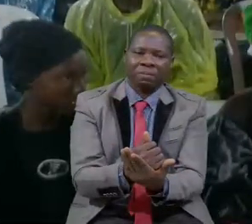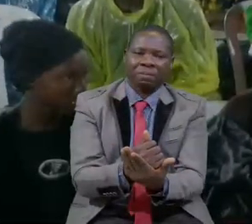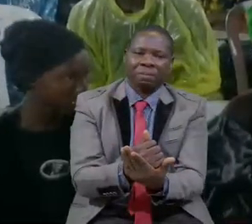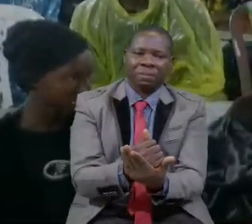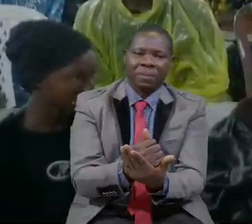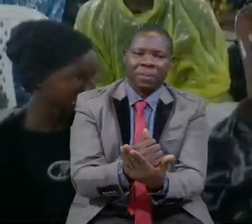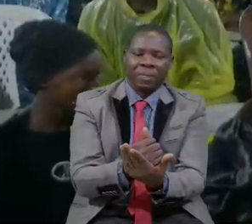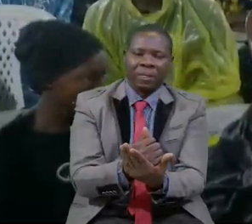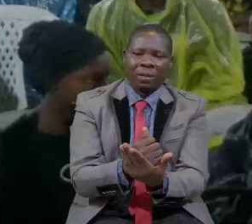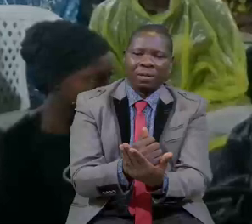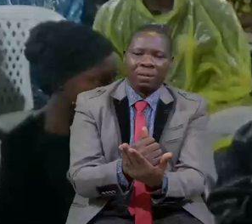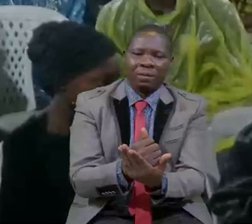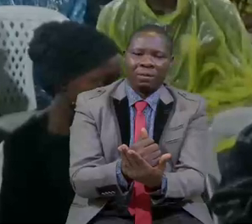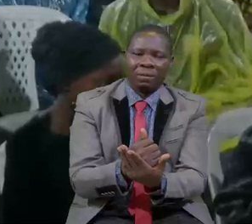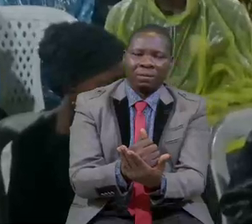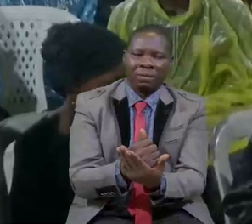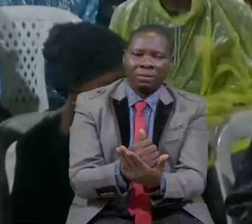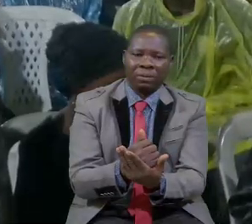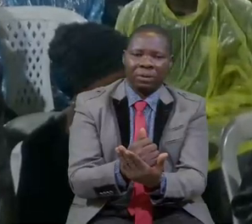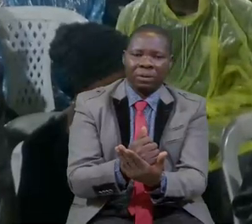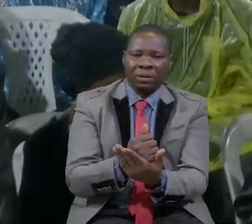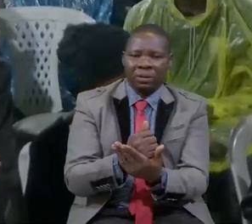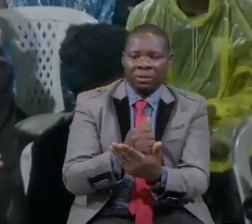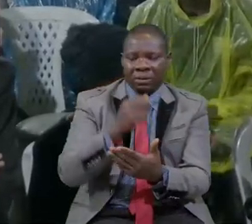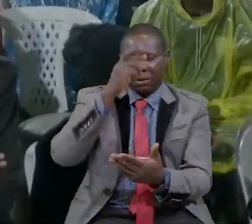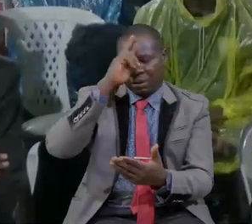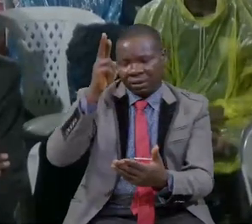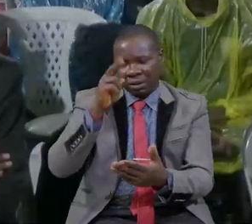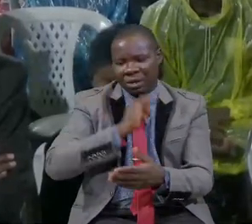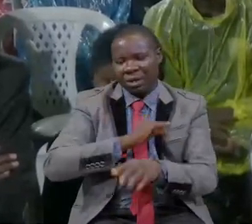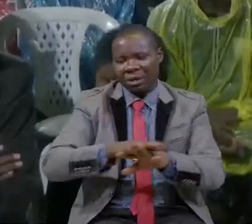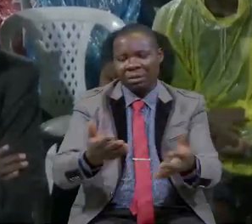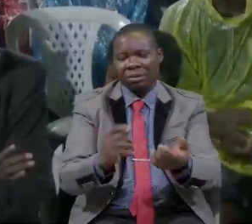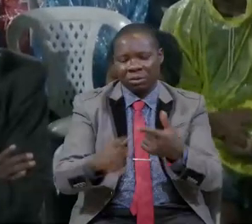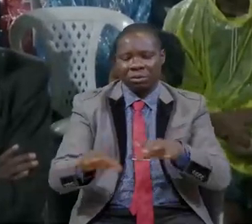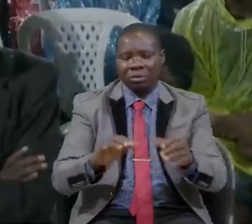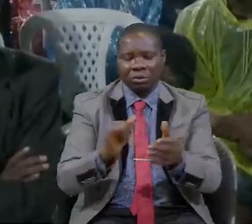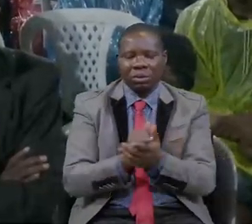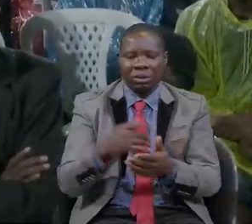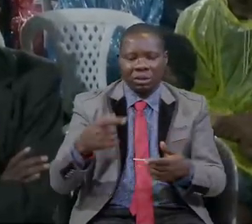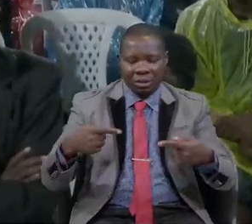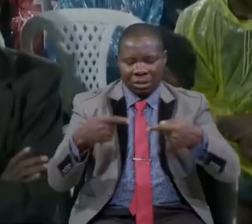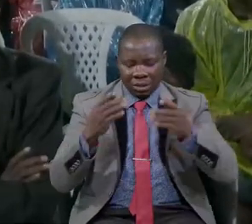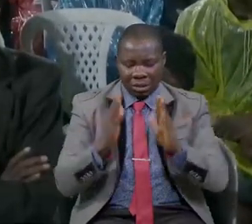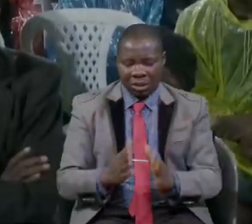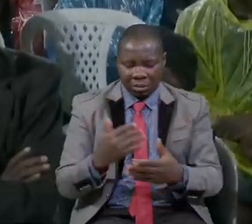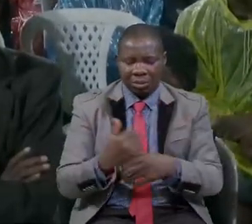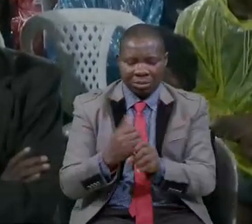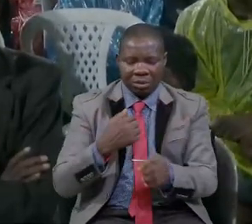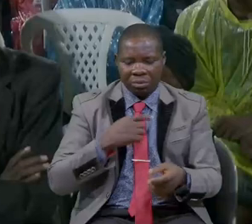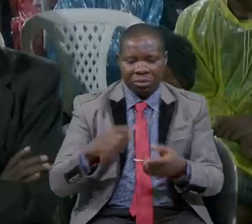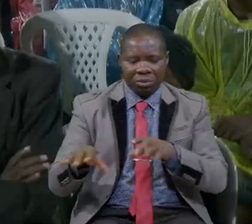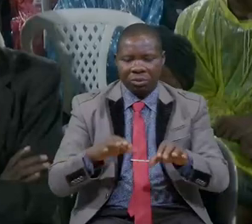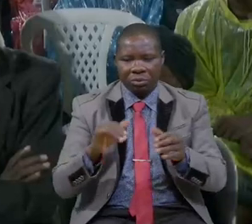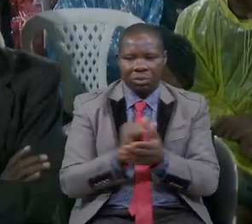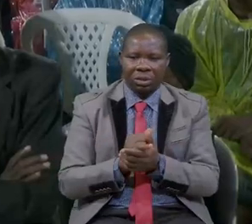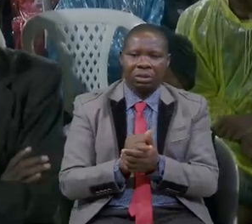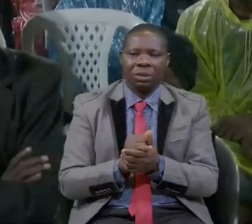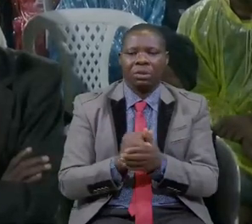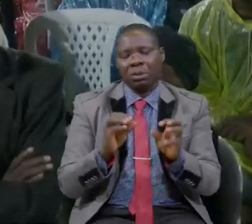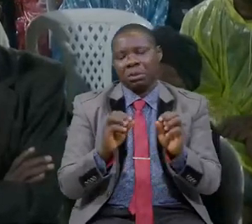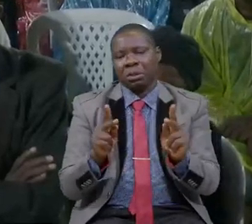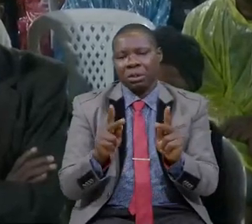Sir, I didn't want to do that. The enemy made me do it. He doesn't have